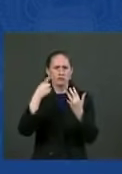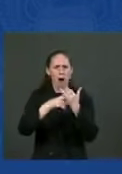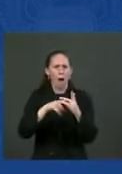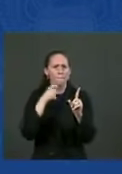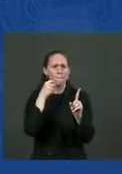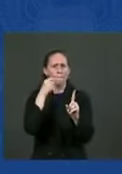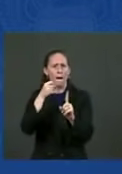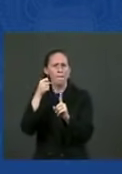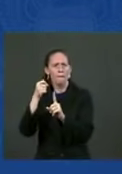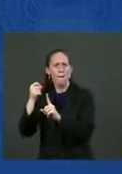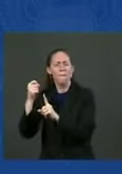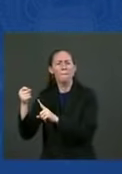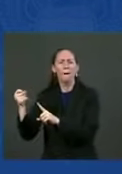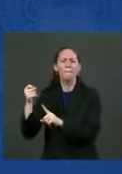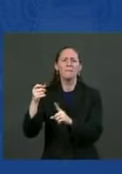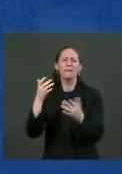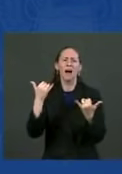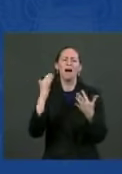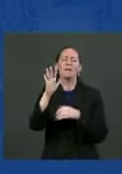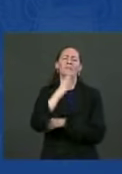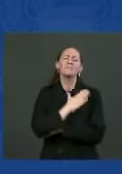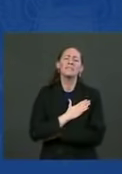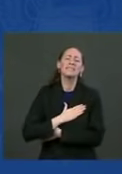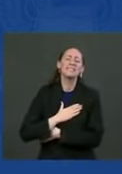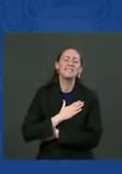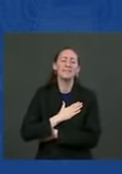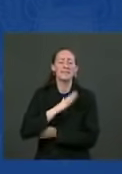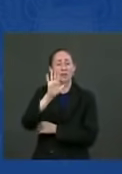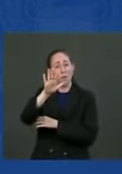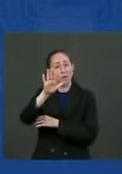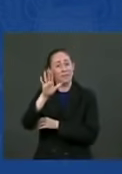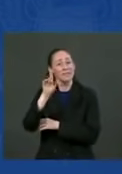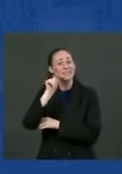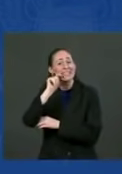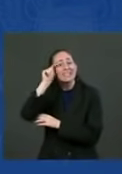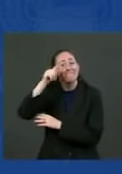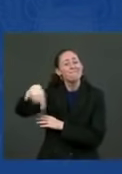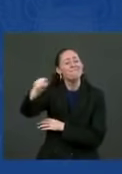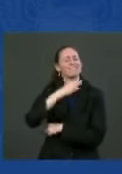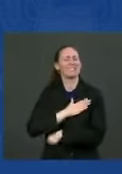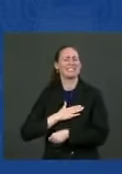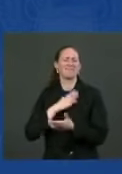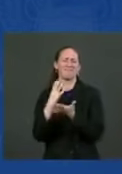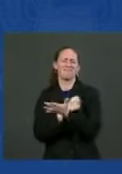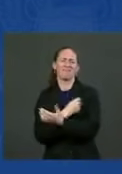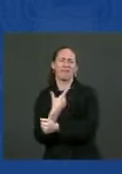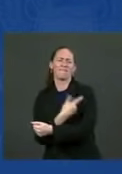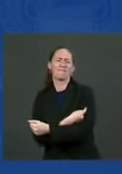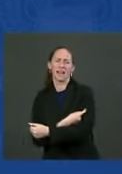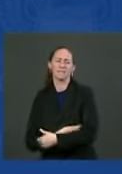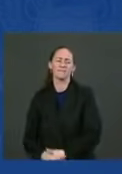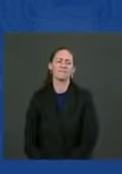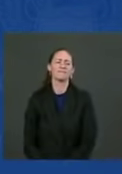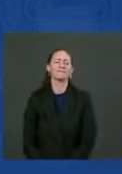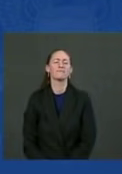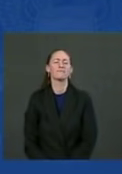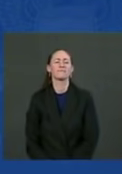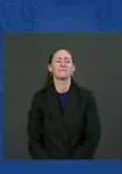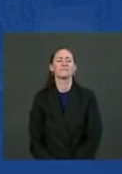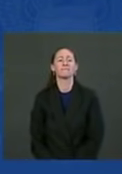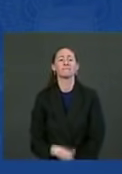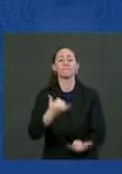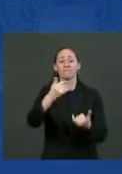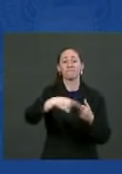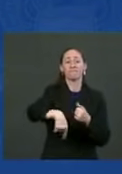parents, please get your teenager vaccinated. What about children under the age of 12 who can't get vaccinated